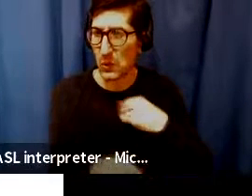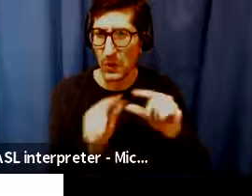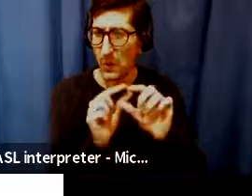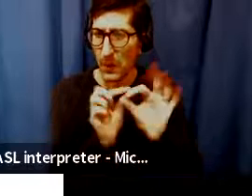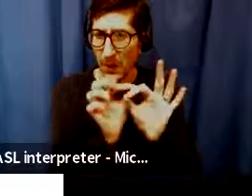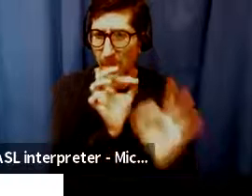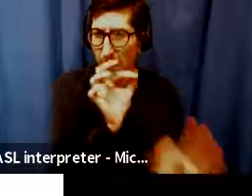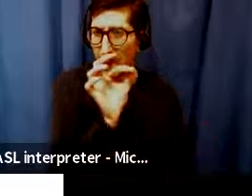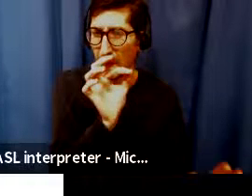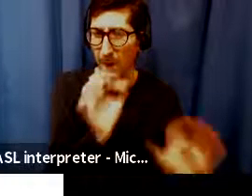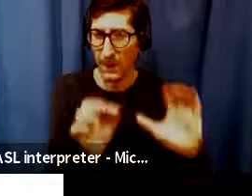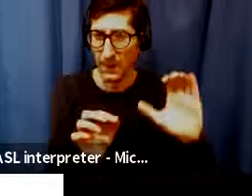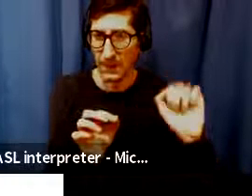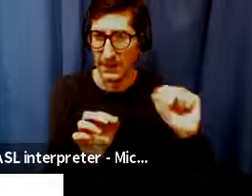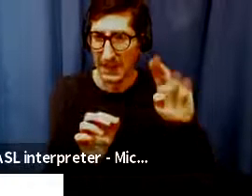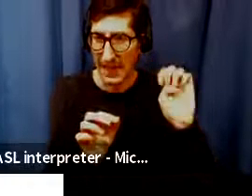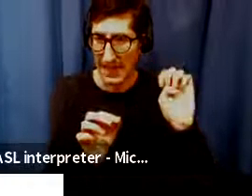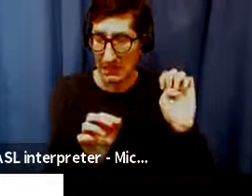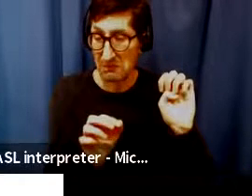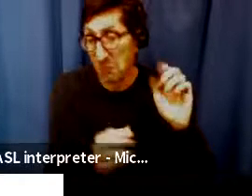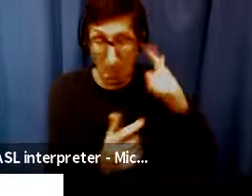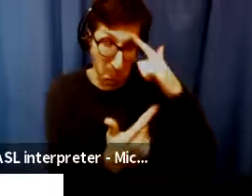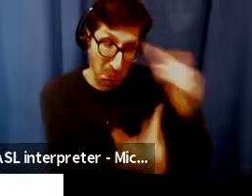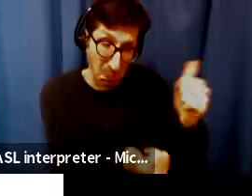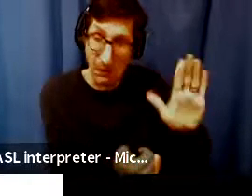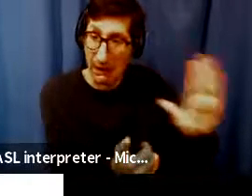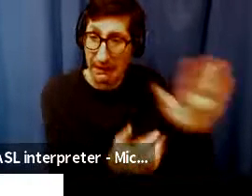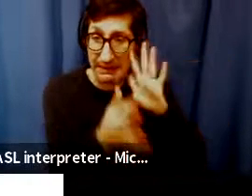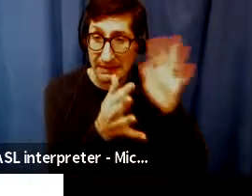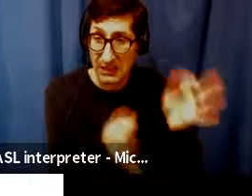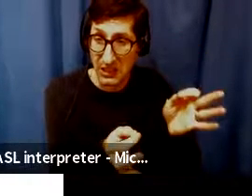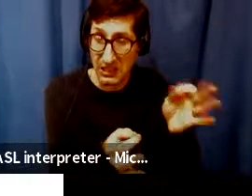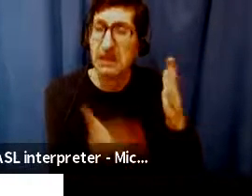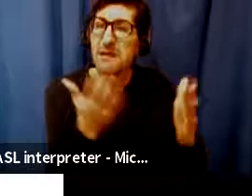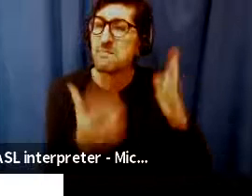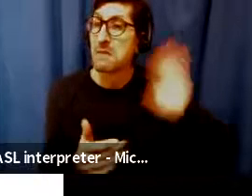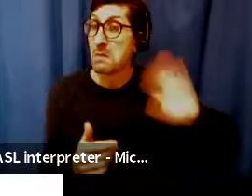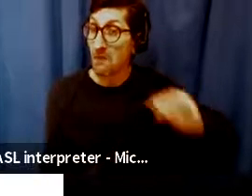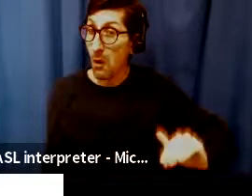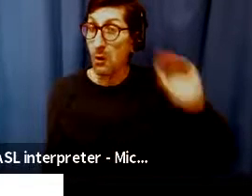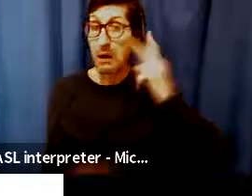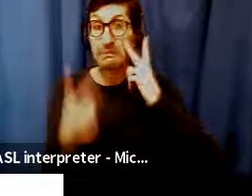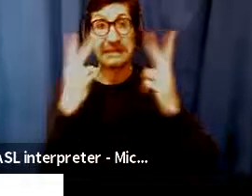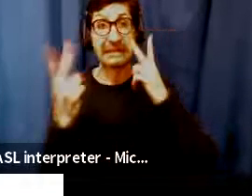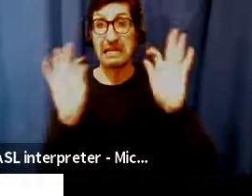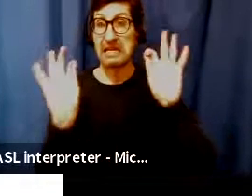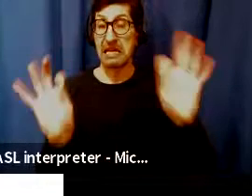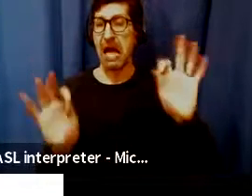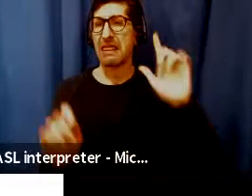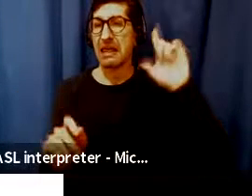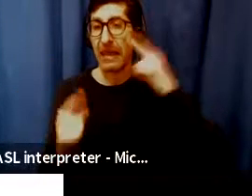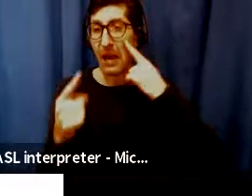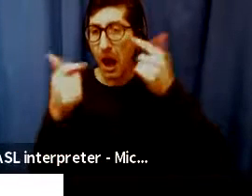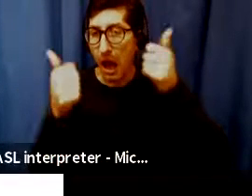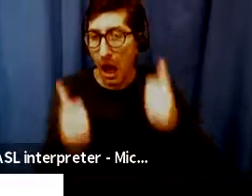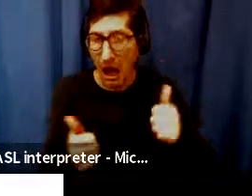who has aged into vision loss to not use a white cane